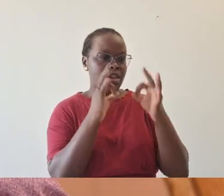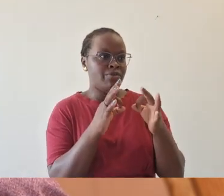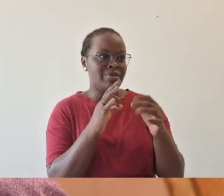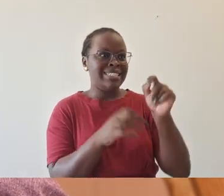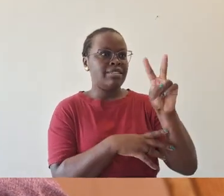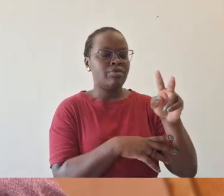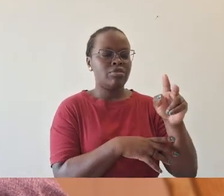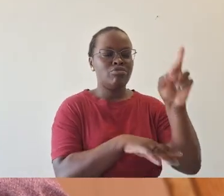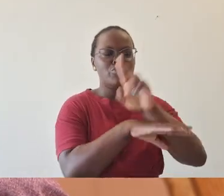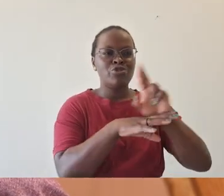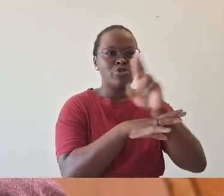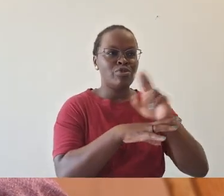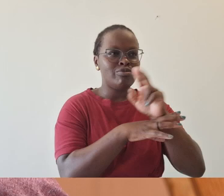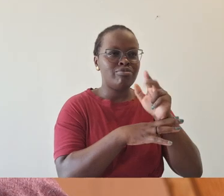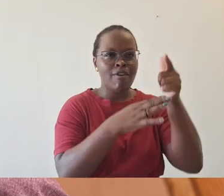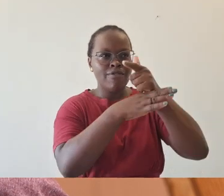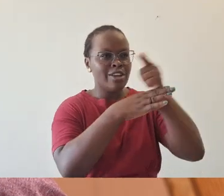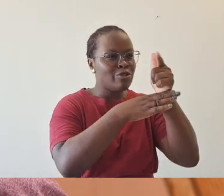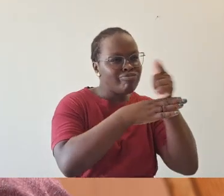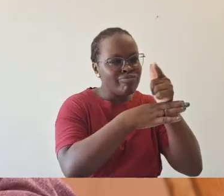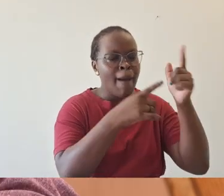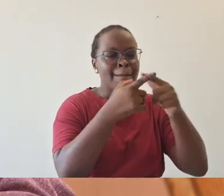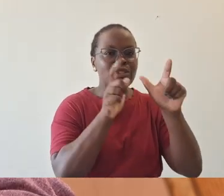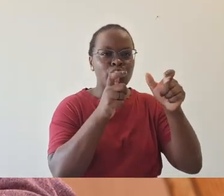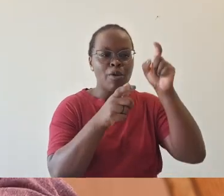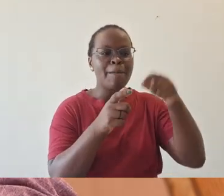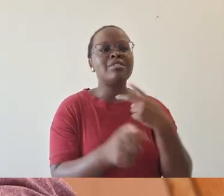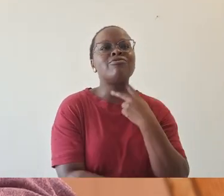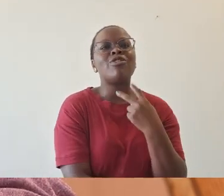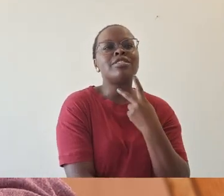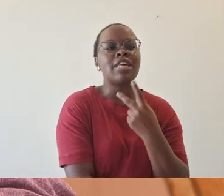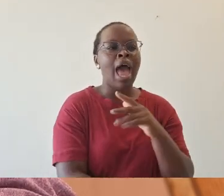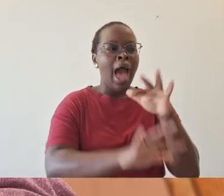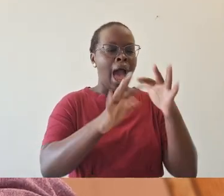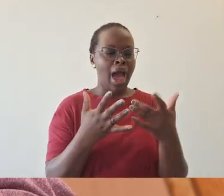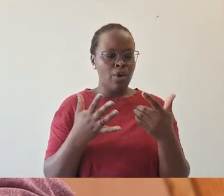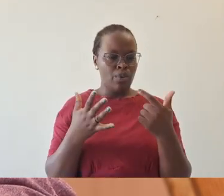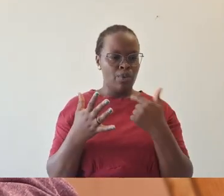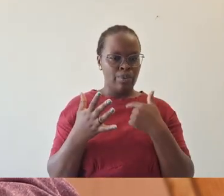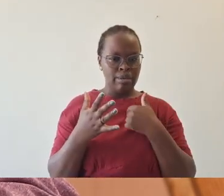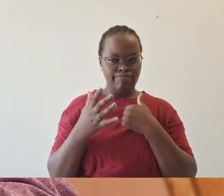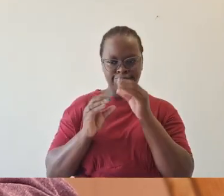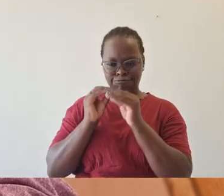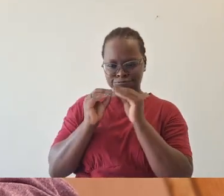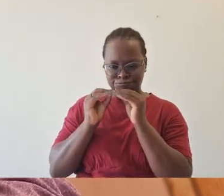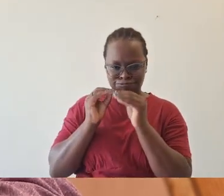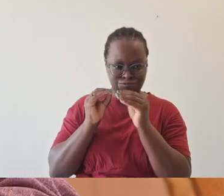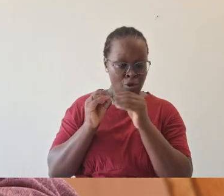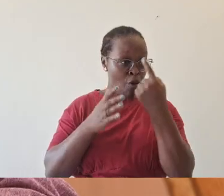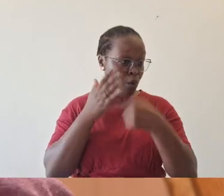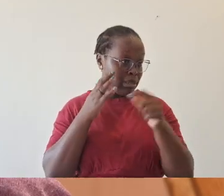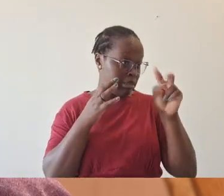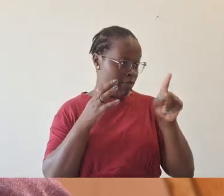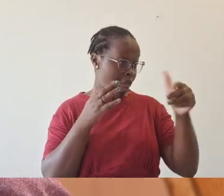by yet another consumer who may not have access to what you and I have in terms of the tech, the phones we have, in terms of the tablets, in